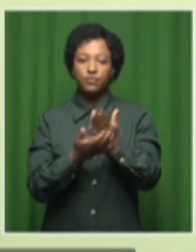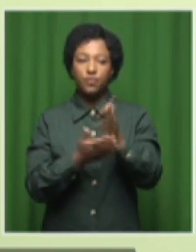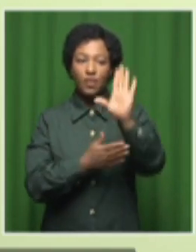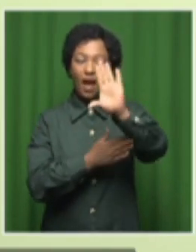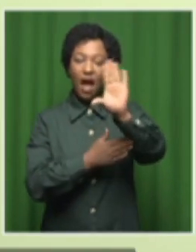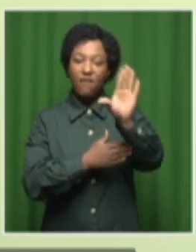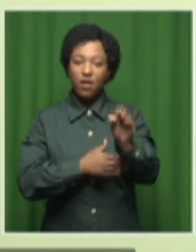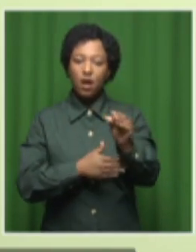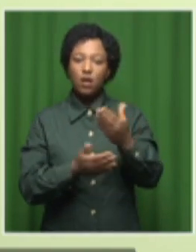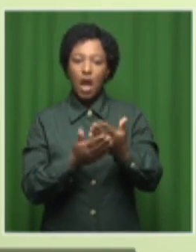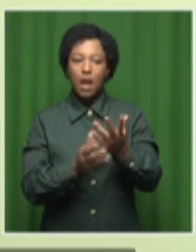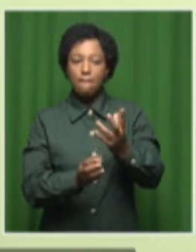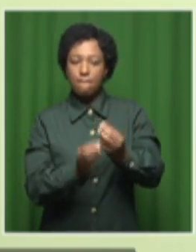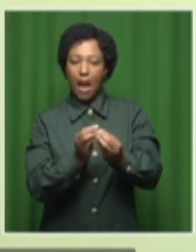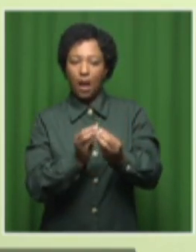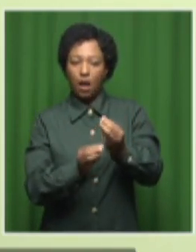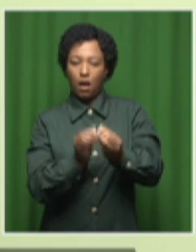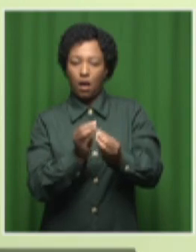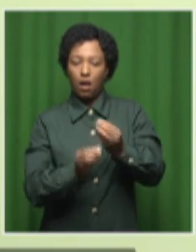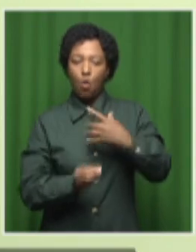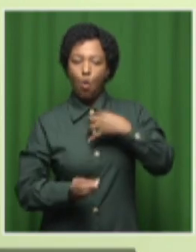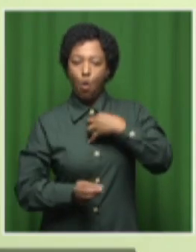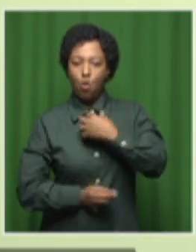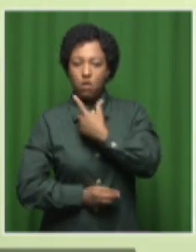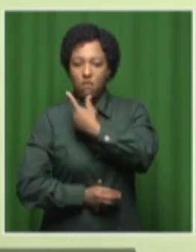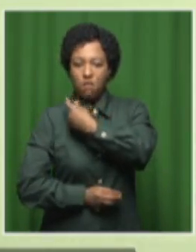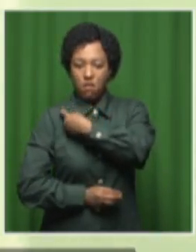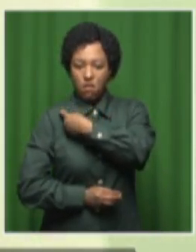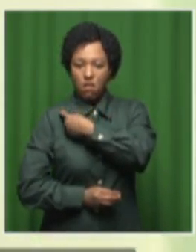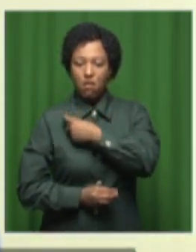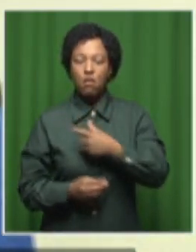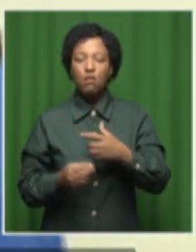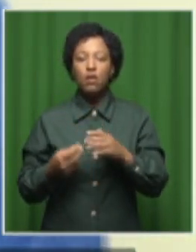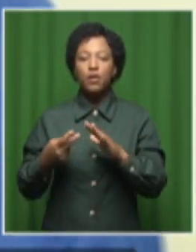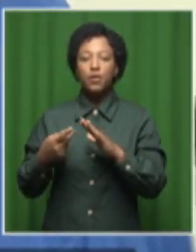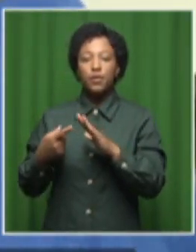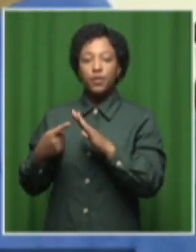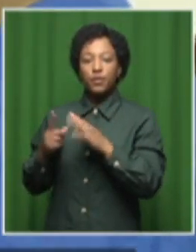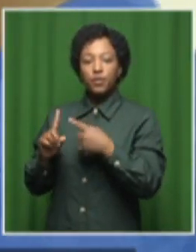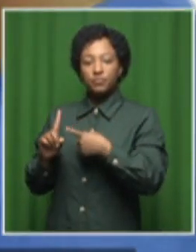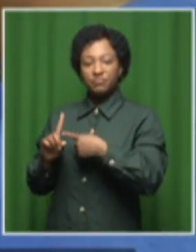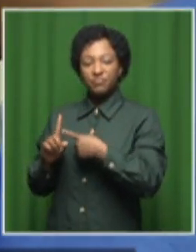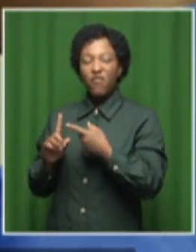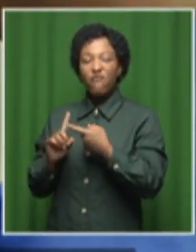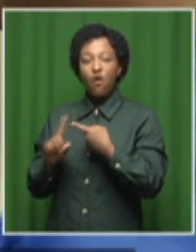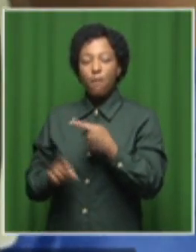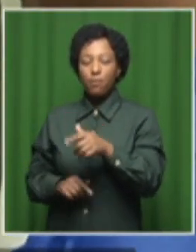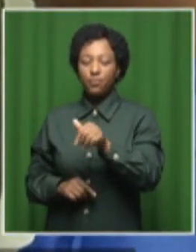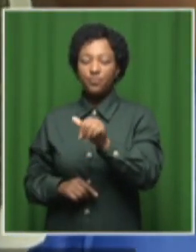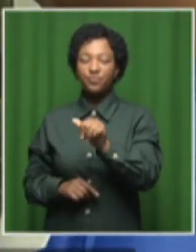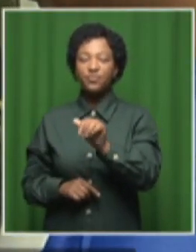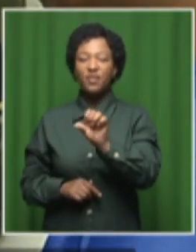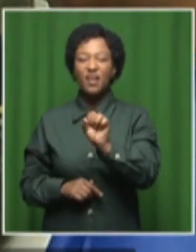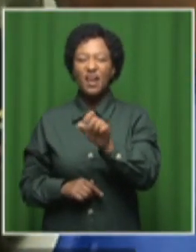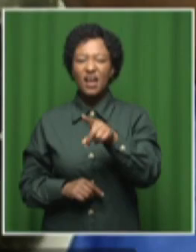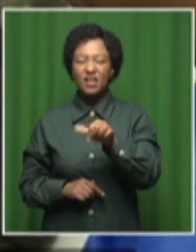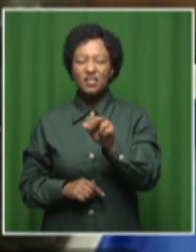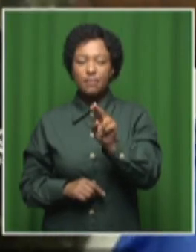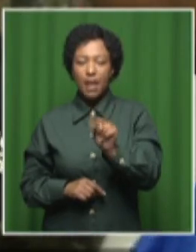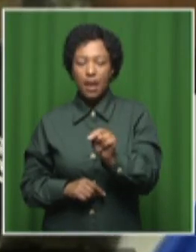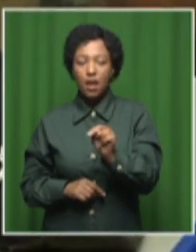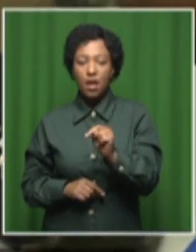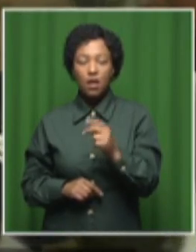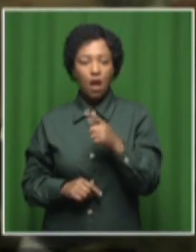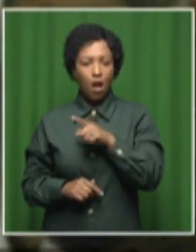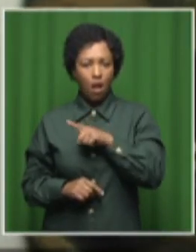to produce. And of course, Stavros is here from Aspen to really share with us. I mean, it's been quite a very long journey for the African continent.